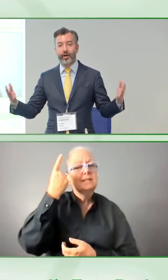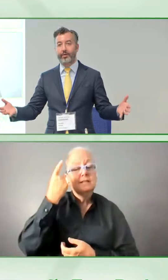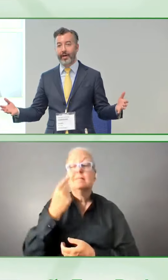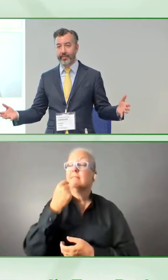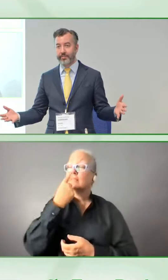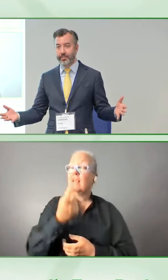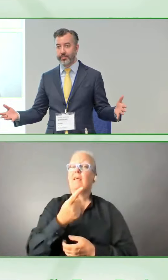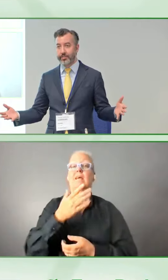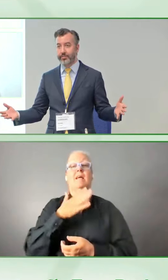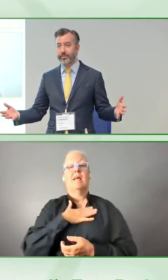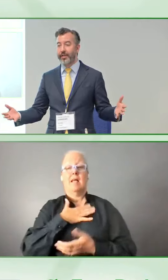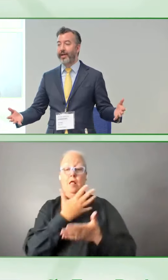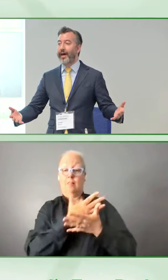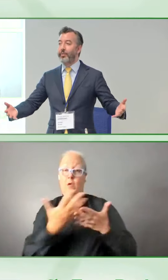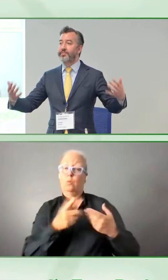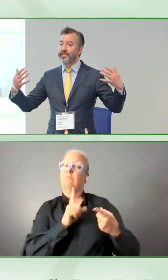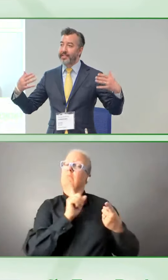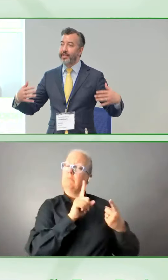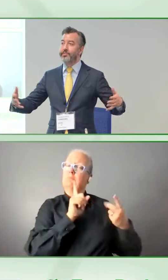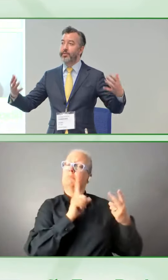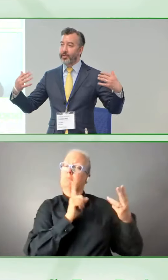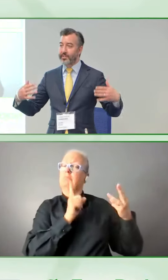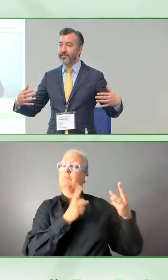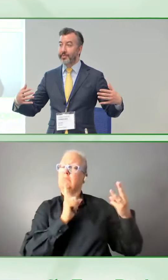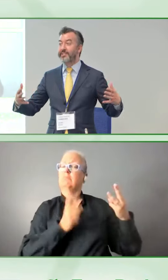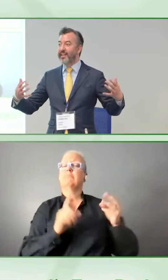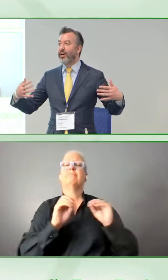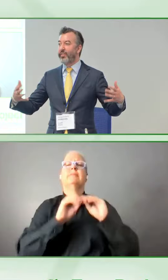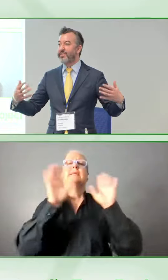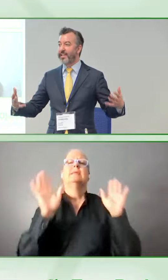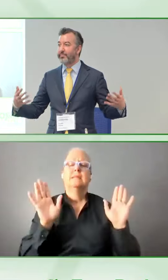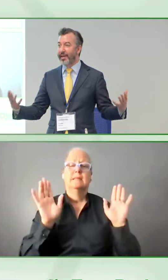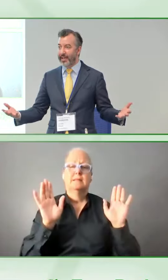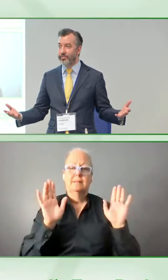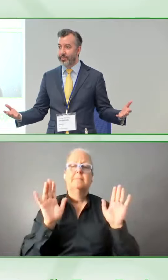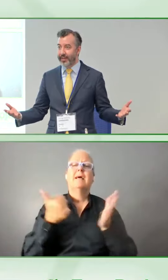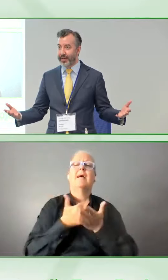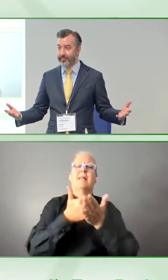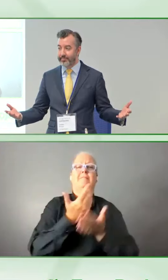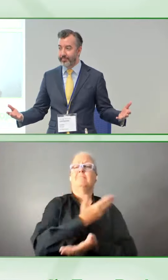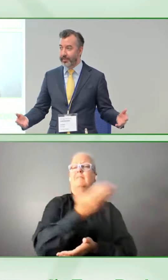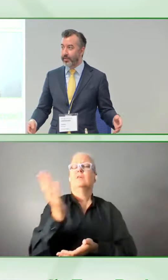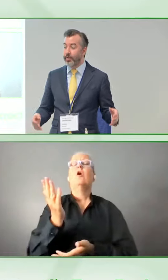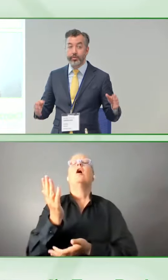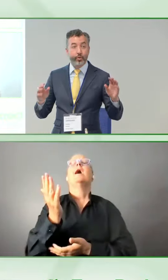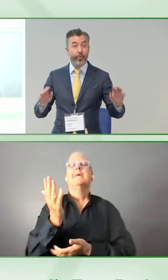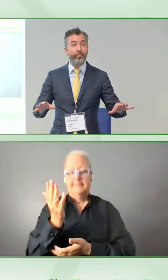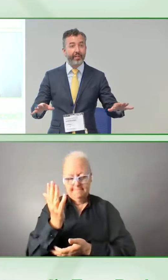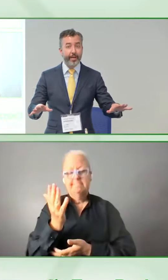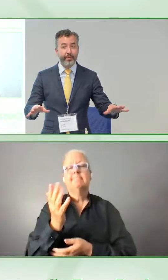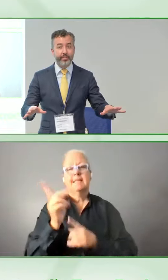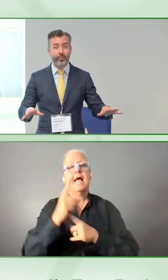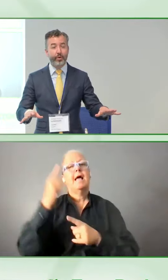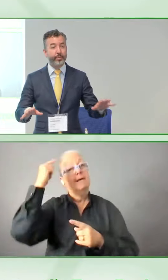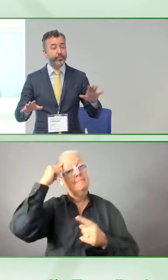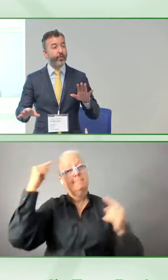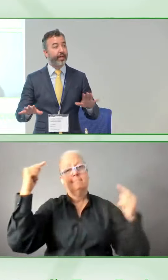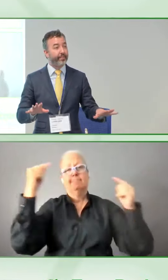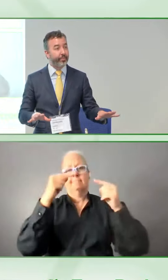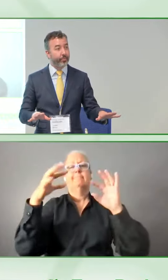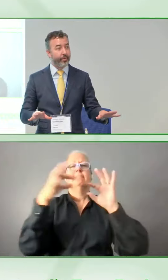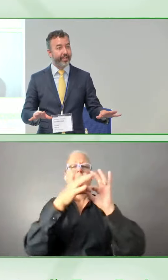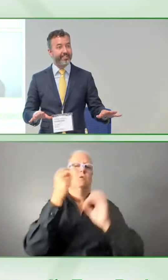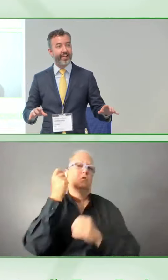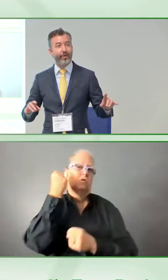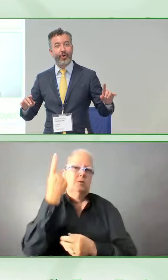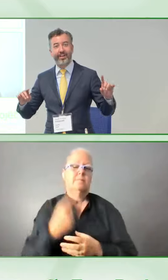when we talk about these issues, helps the teams and the participants get on the same page with that. So we won't belabor this point because we only